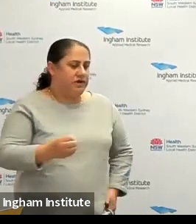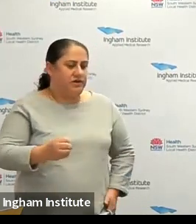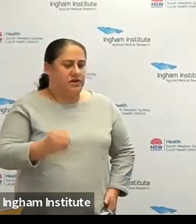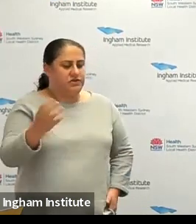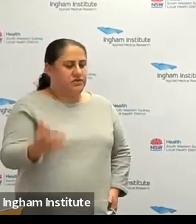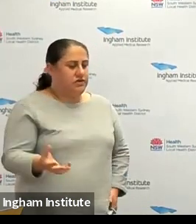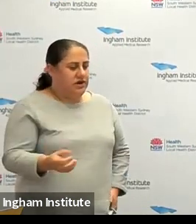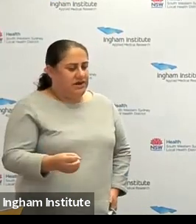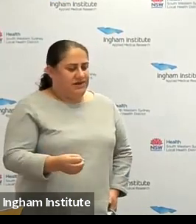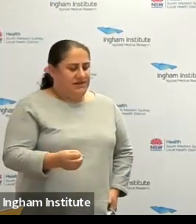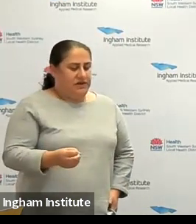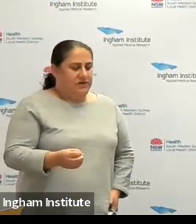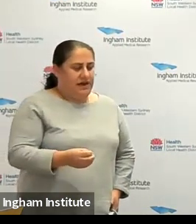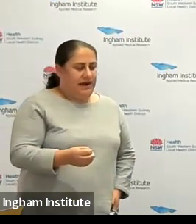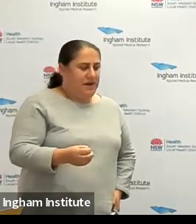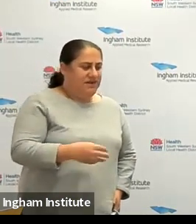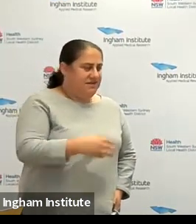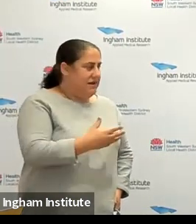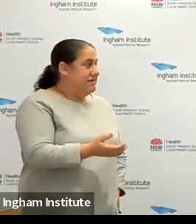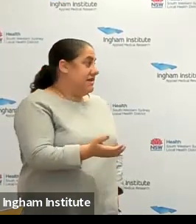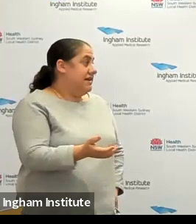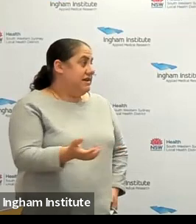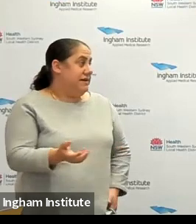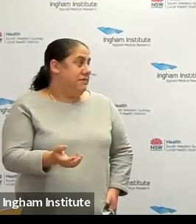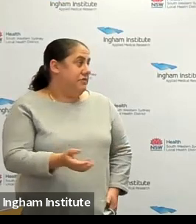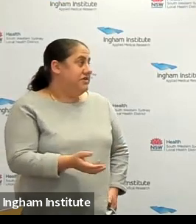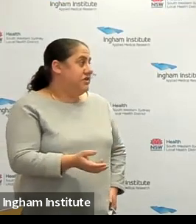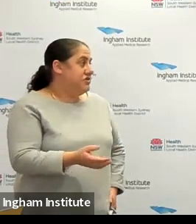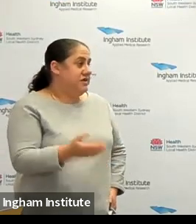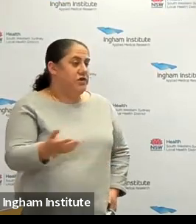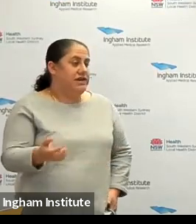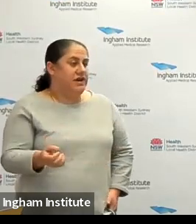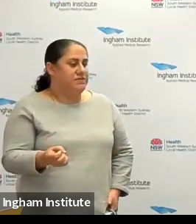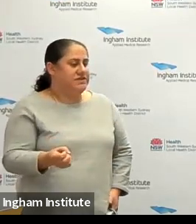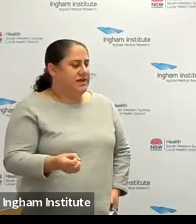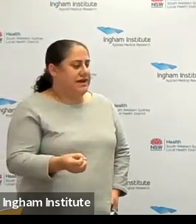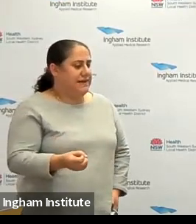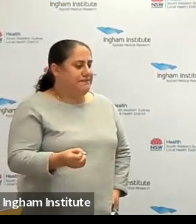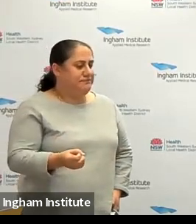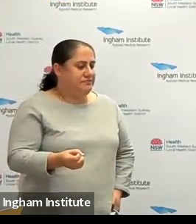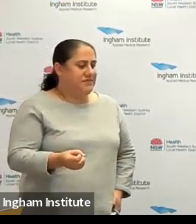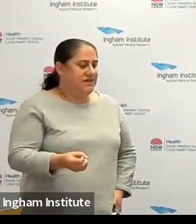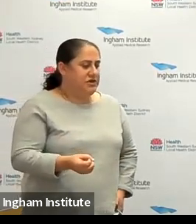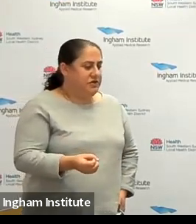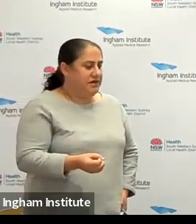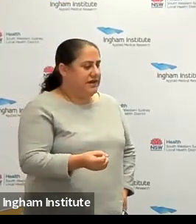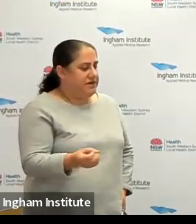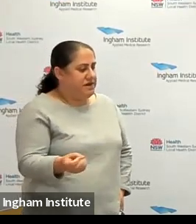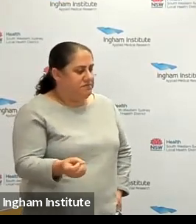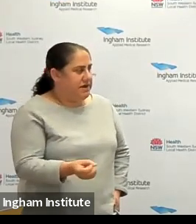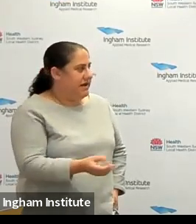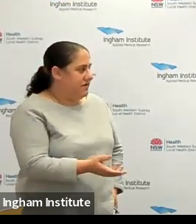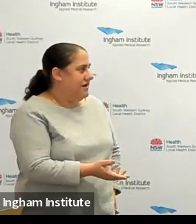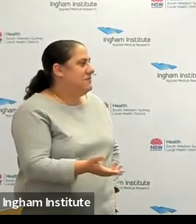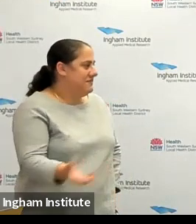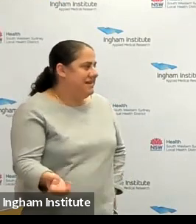incredible people like you guys who, you know, made me undertake research that really helped, you know, give me